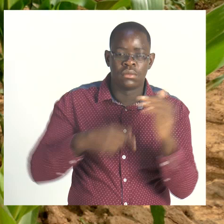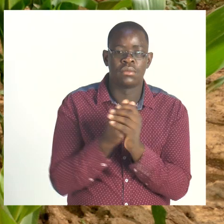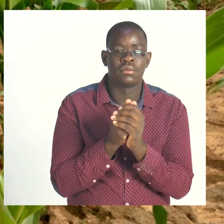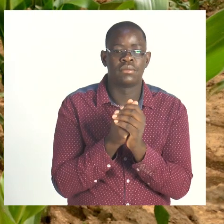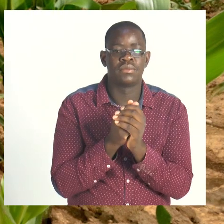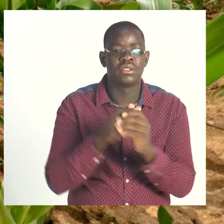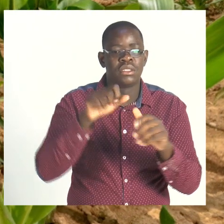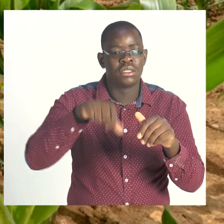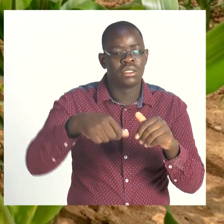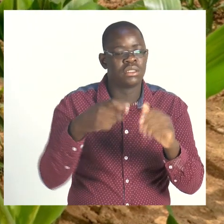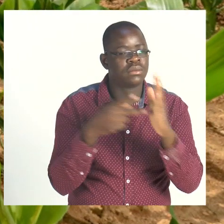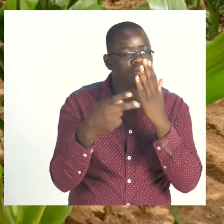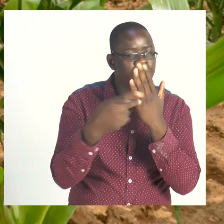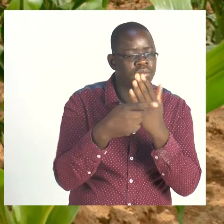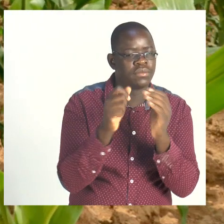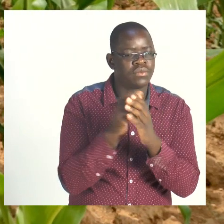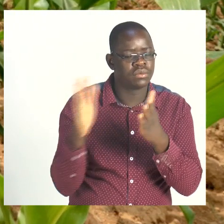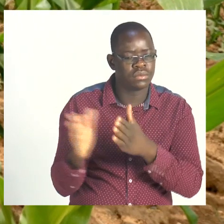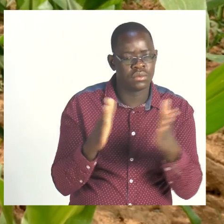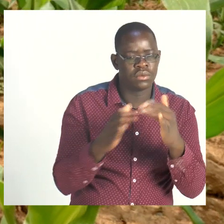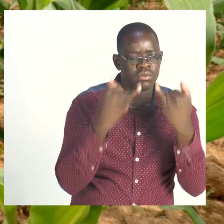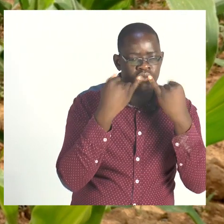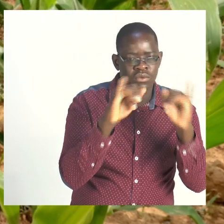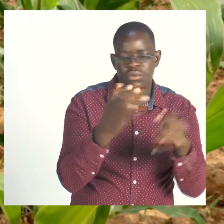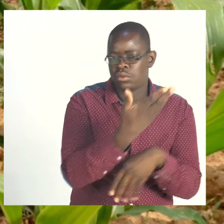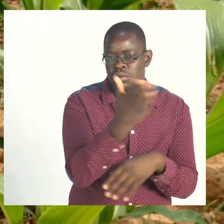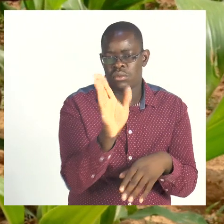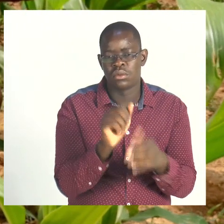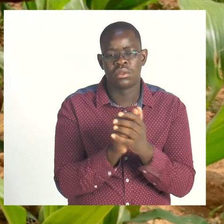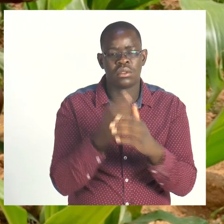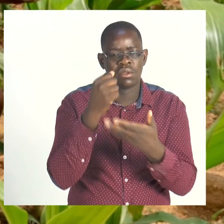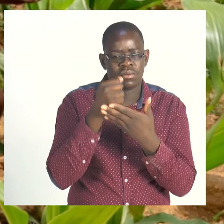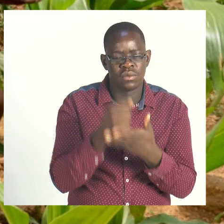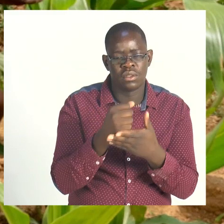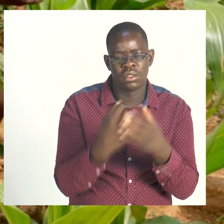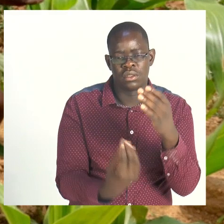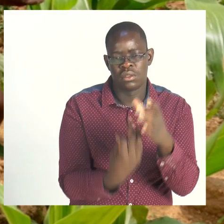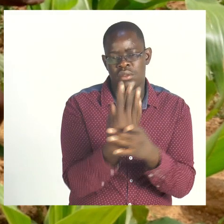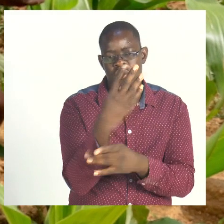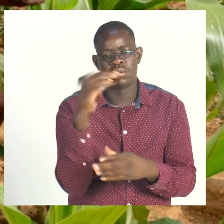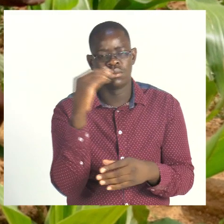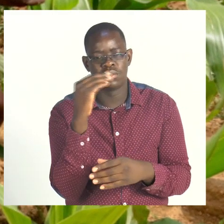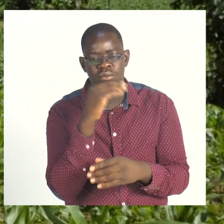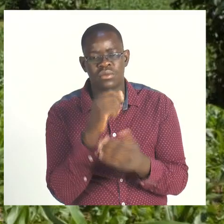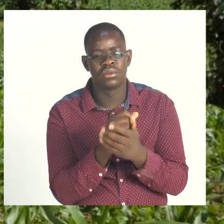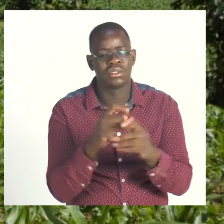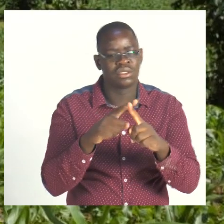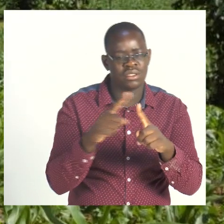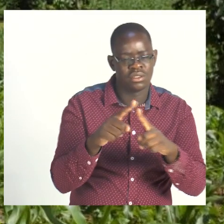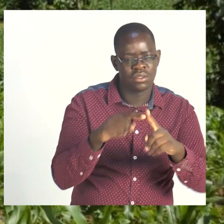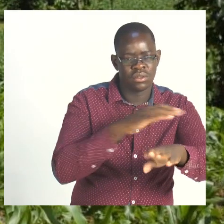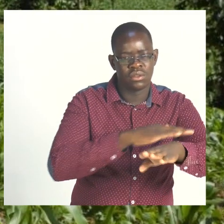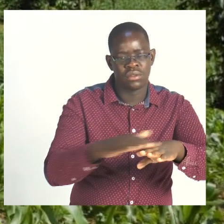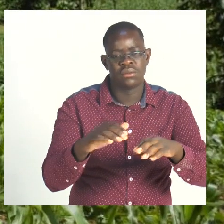This session has been specifically arranged to inform you, our valuable crop farmers, about various ways that